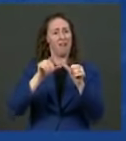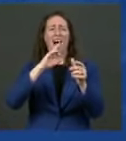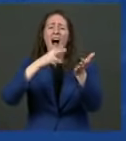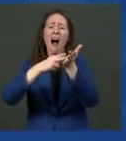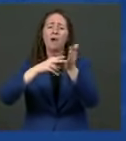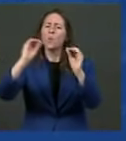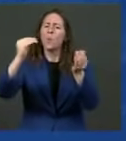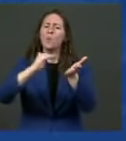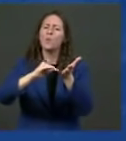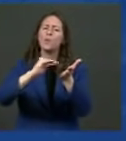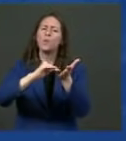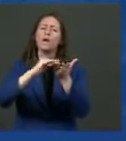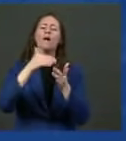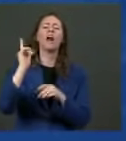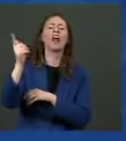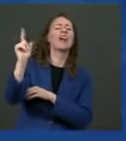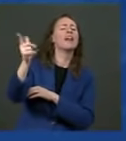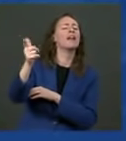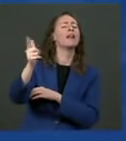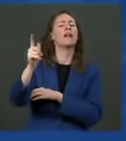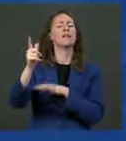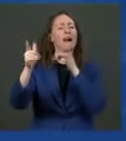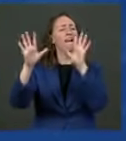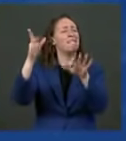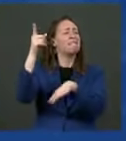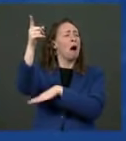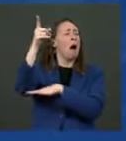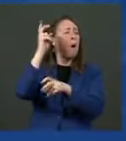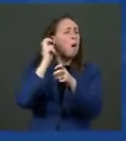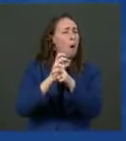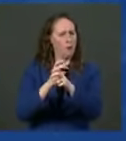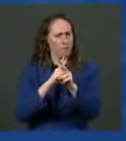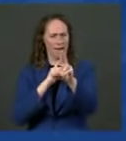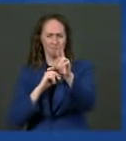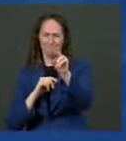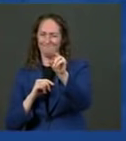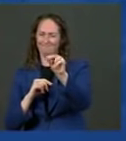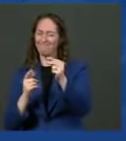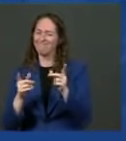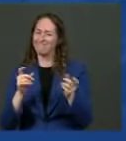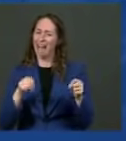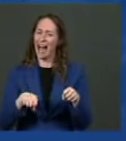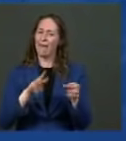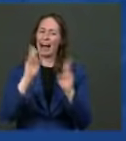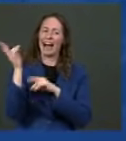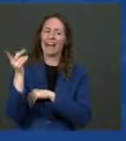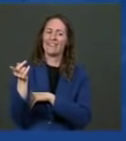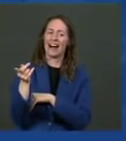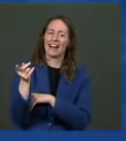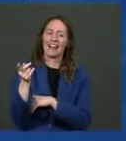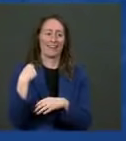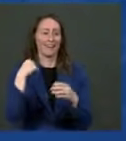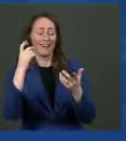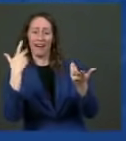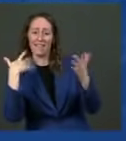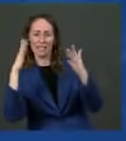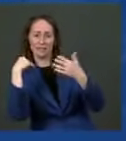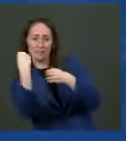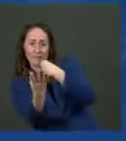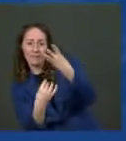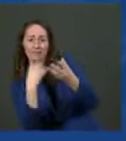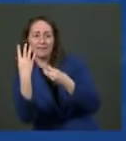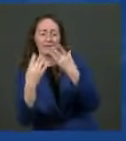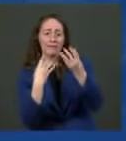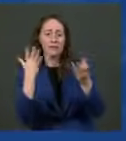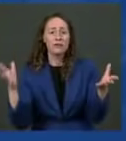It's not like it's so distant to do. You know, we're giving prizes and incentives to encourage children and families to get the shots.